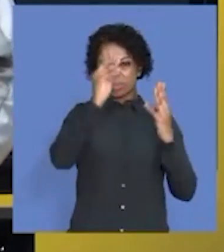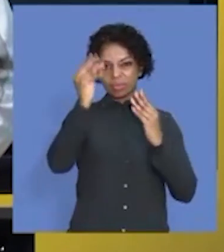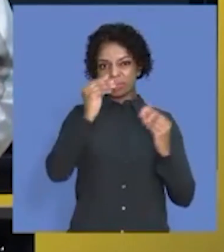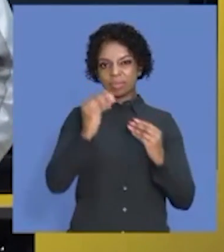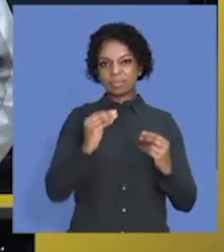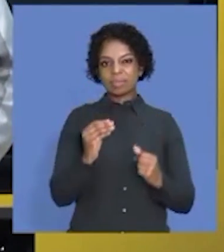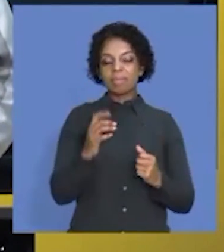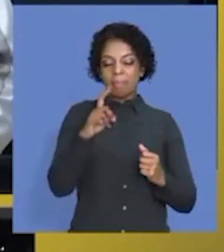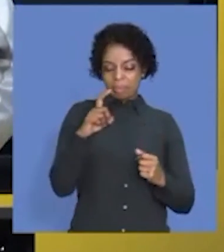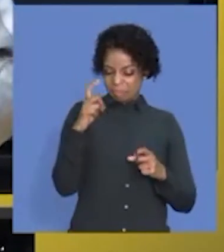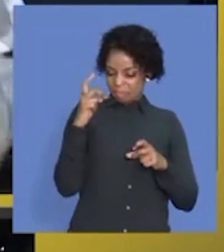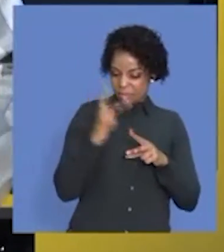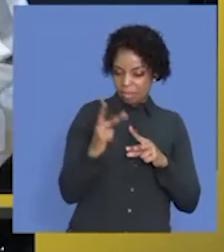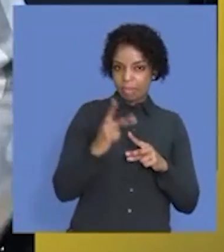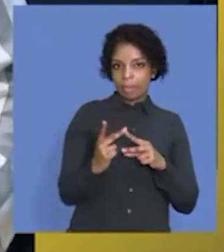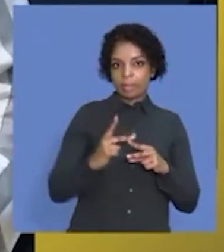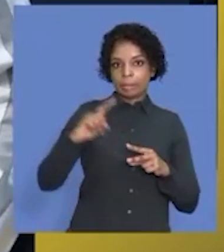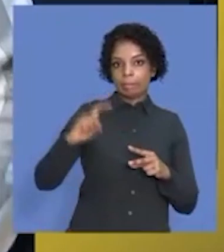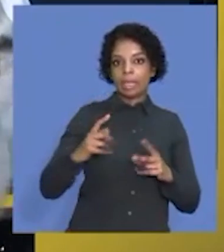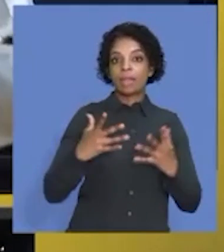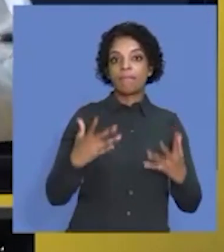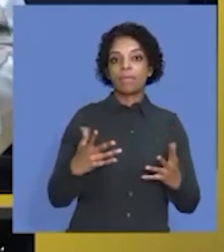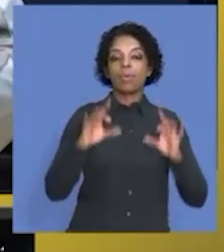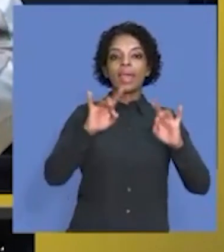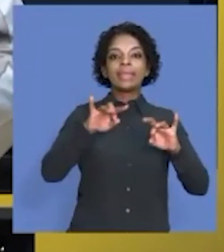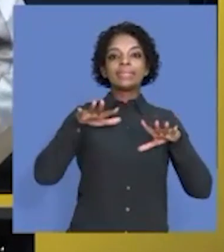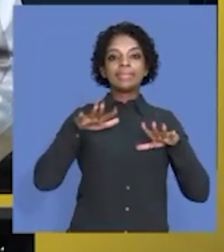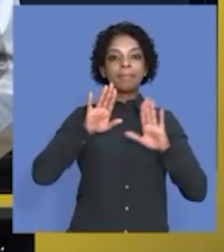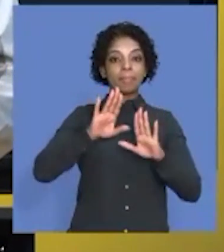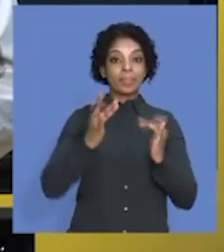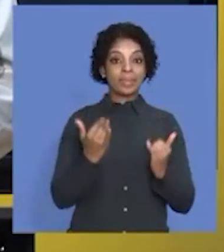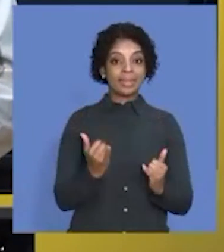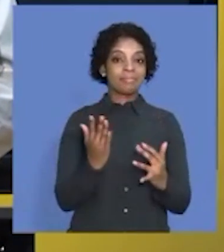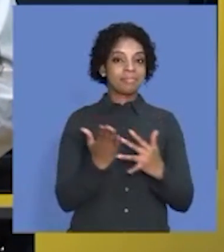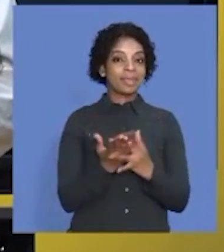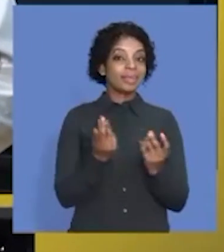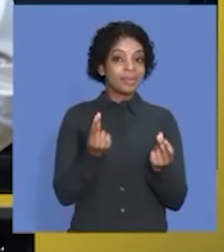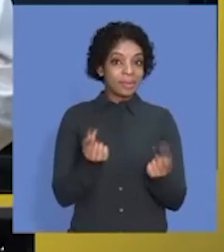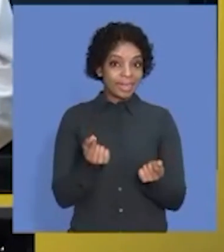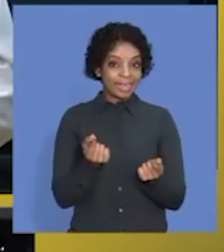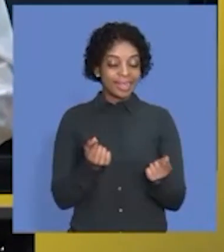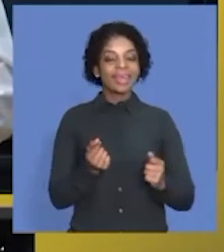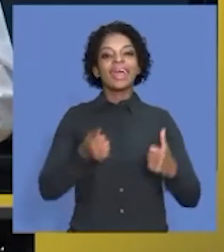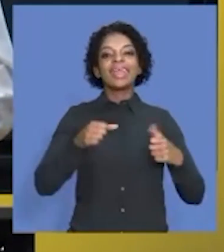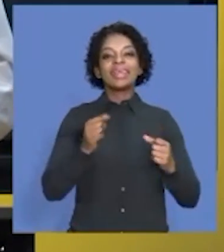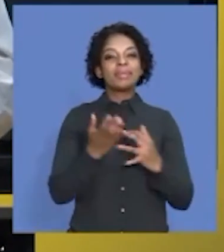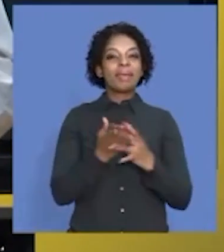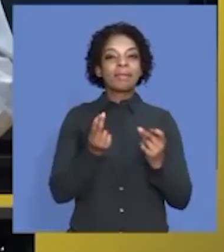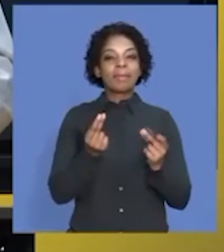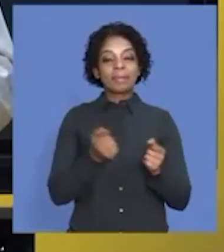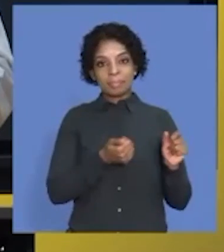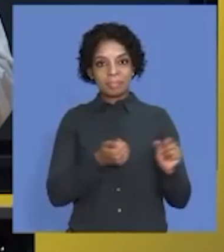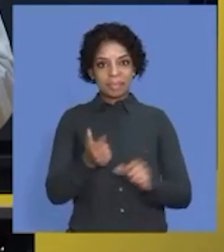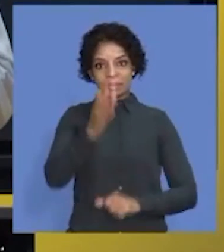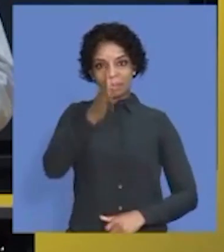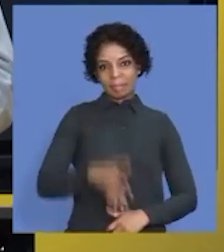of financial position. So know them both and be prepared for the exams. We're going to take a quick break. We want you